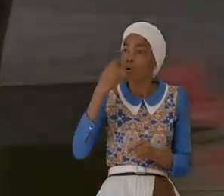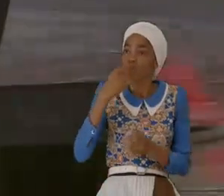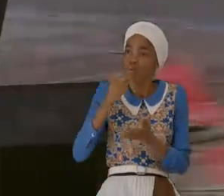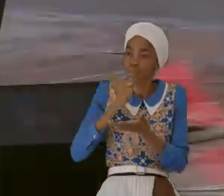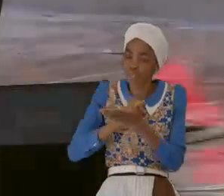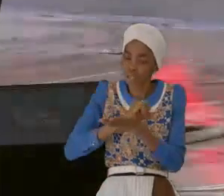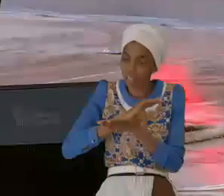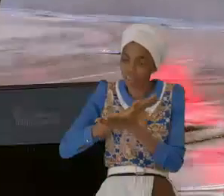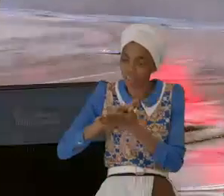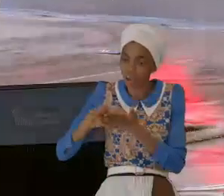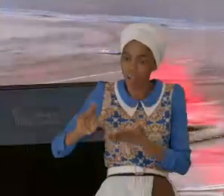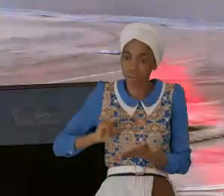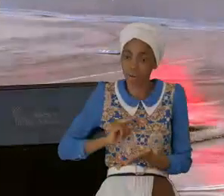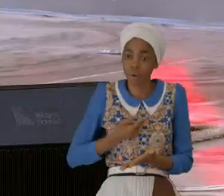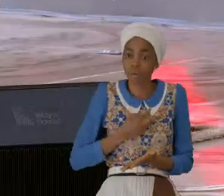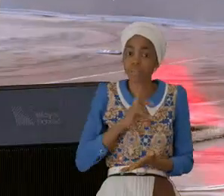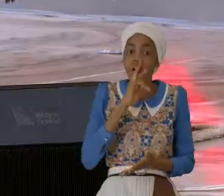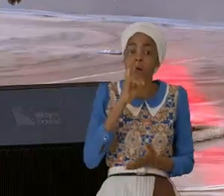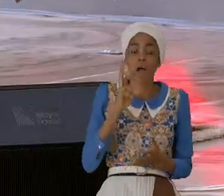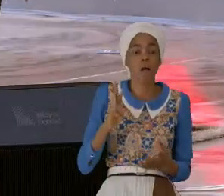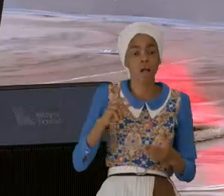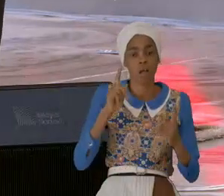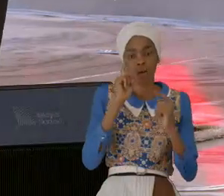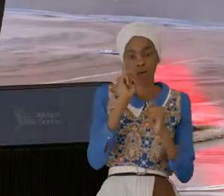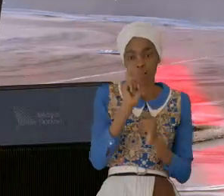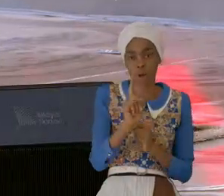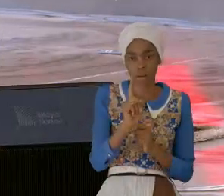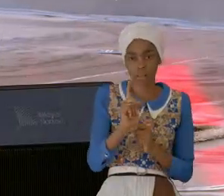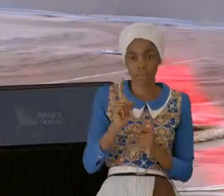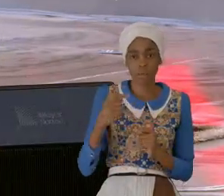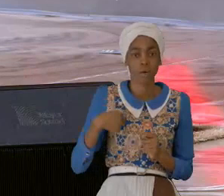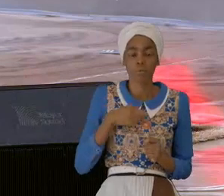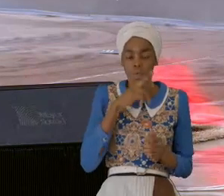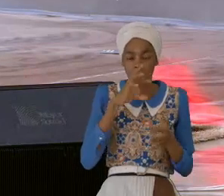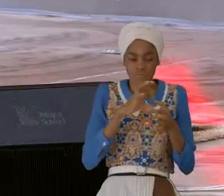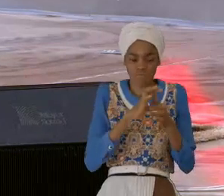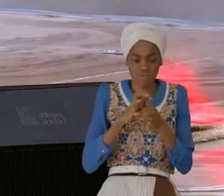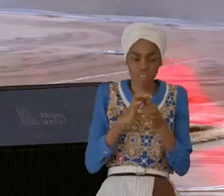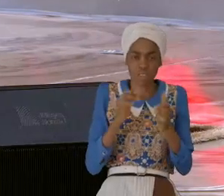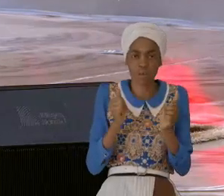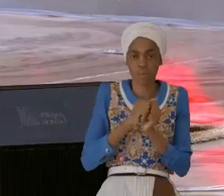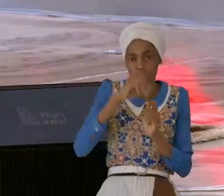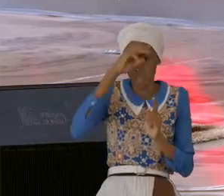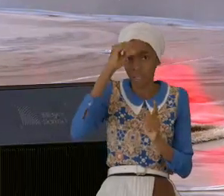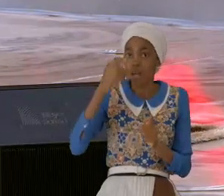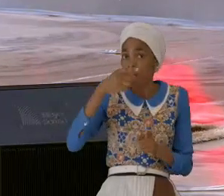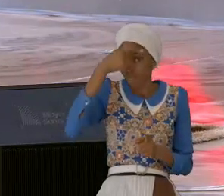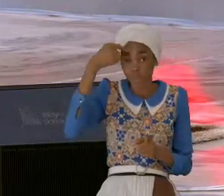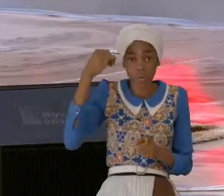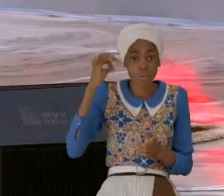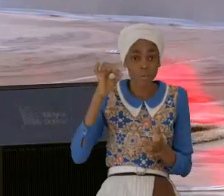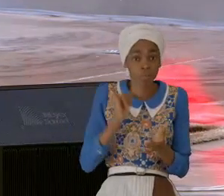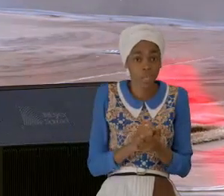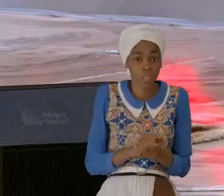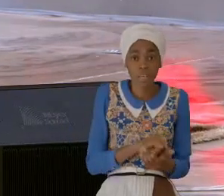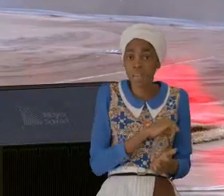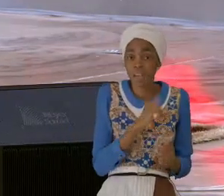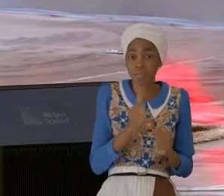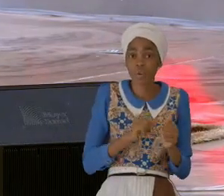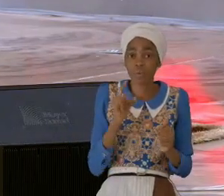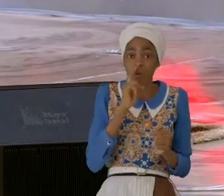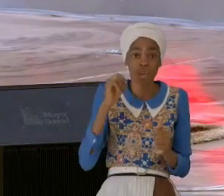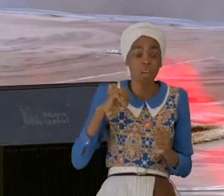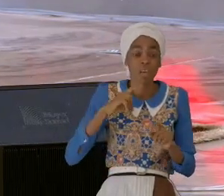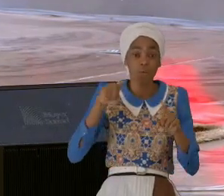were all of one, were unity with him. Because of that, everywhere he went,